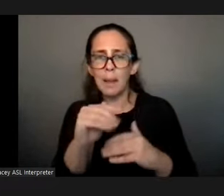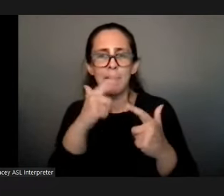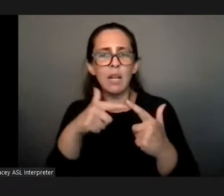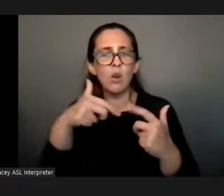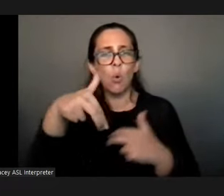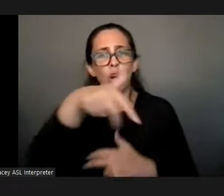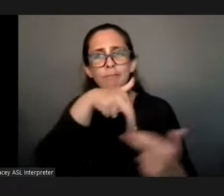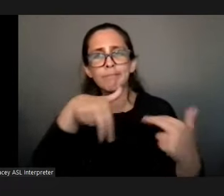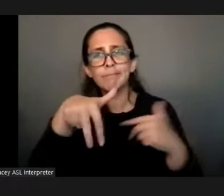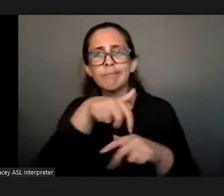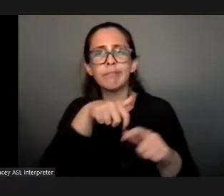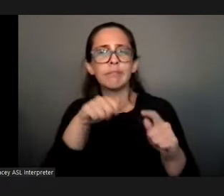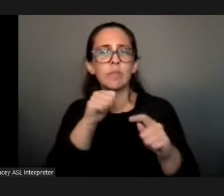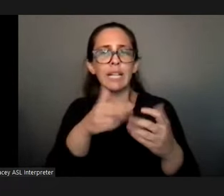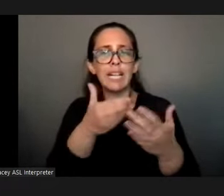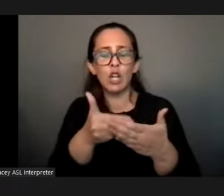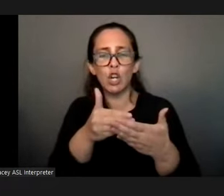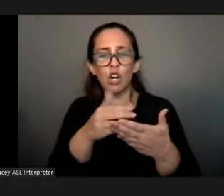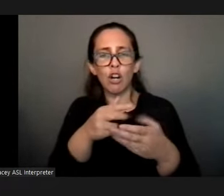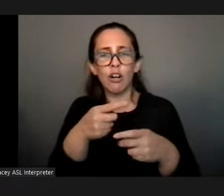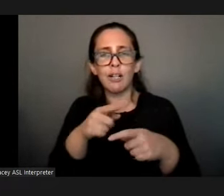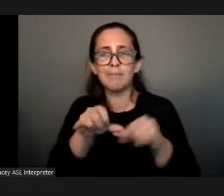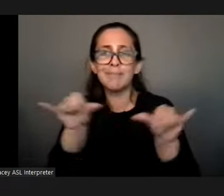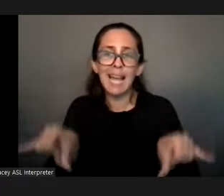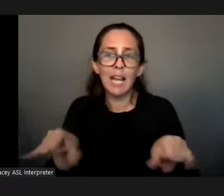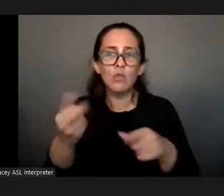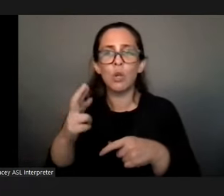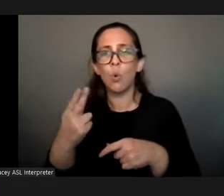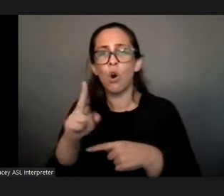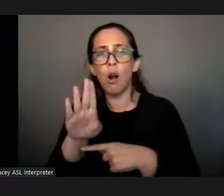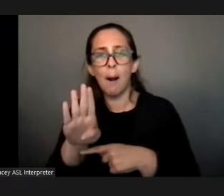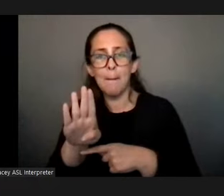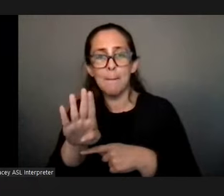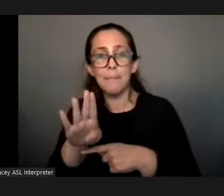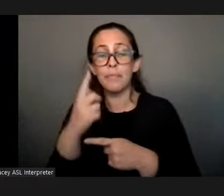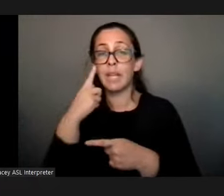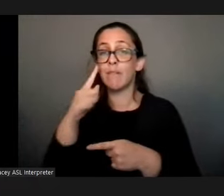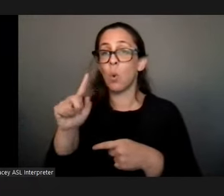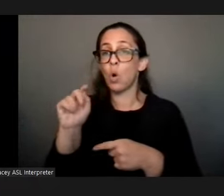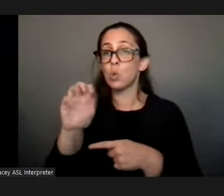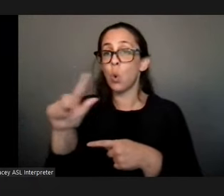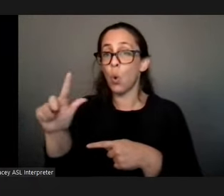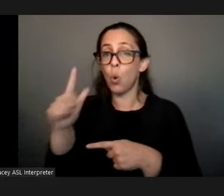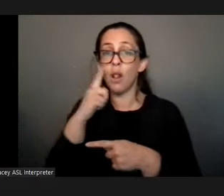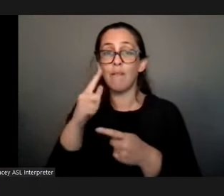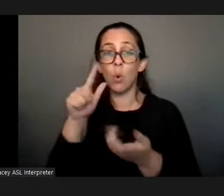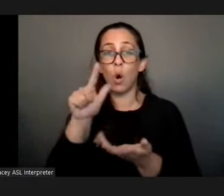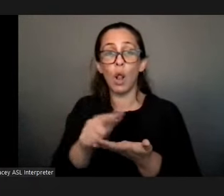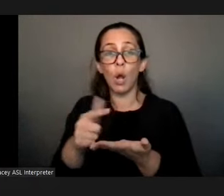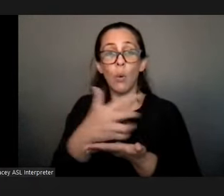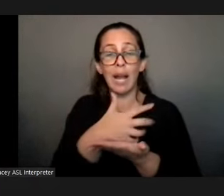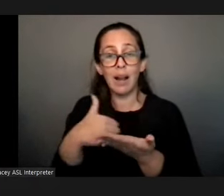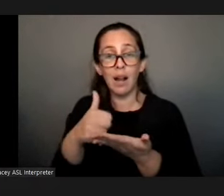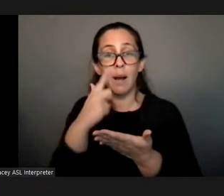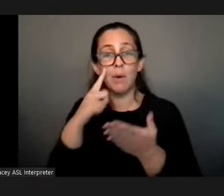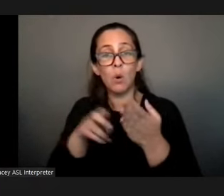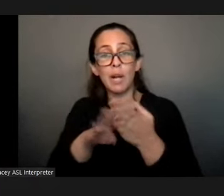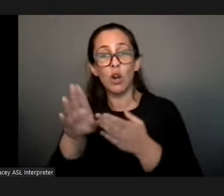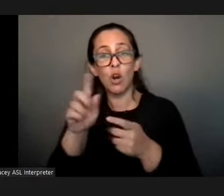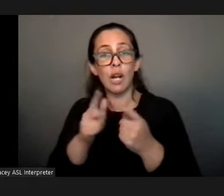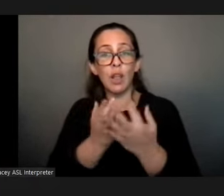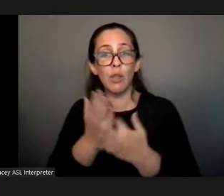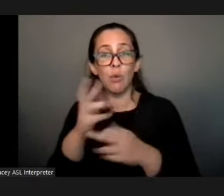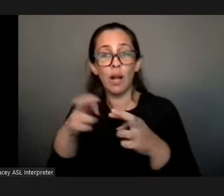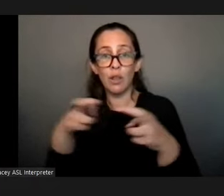near transit stations and hubs. In terms of tolls on low-income and minority populations coming to the Central Business District from throughout the